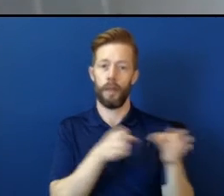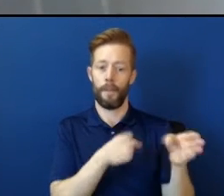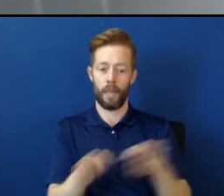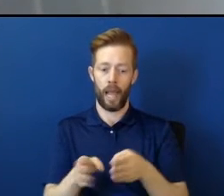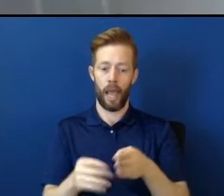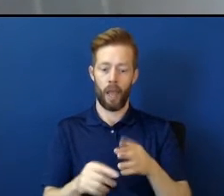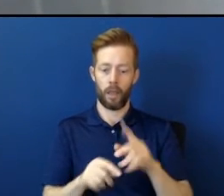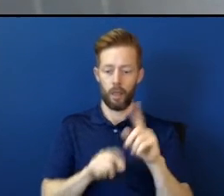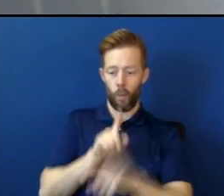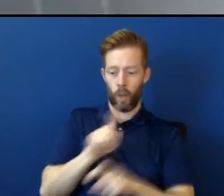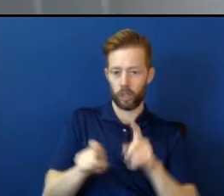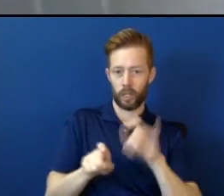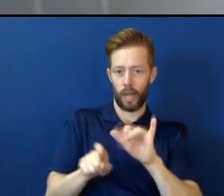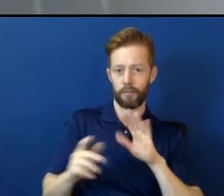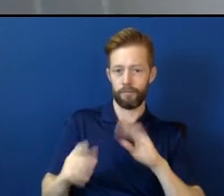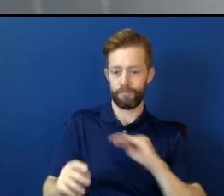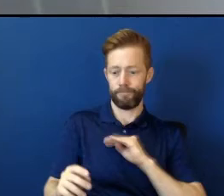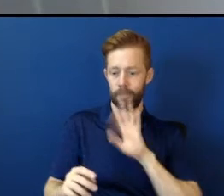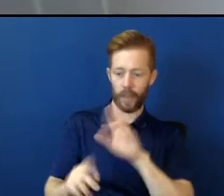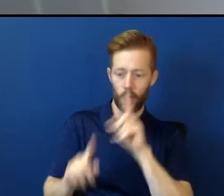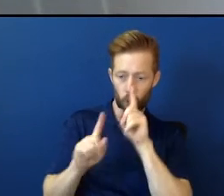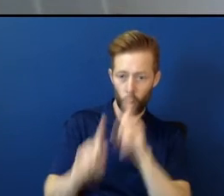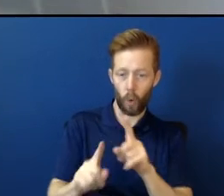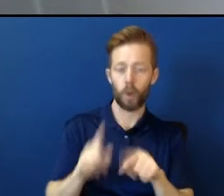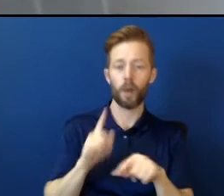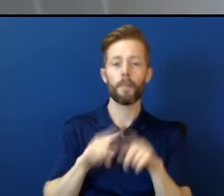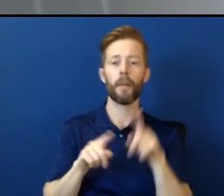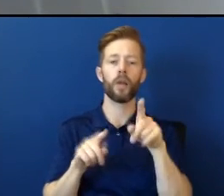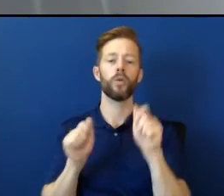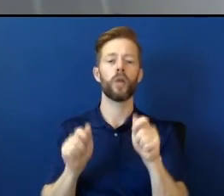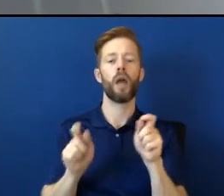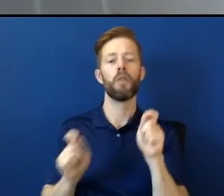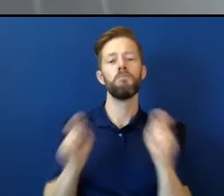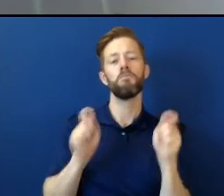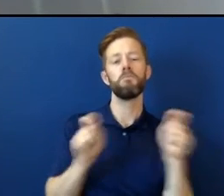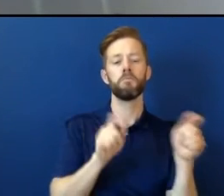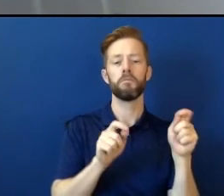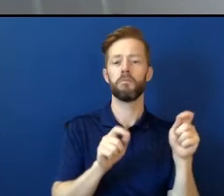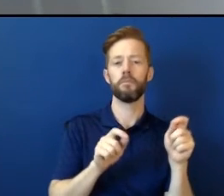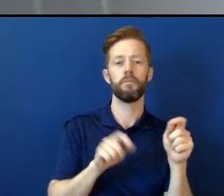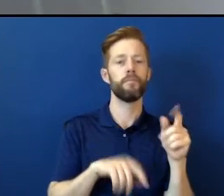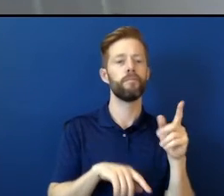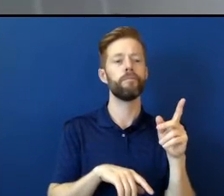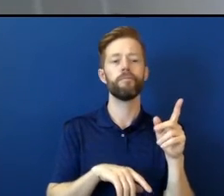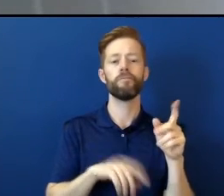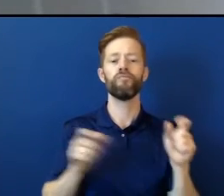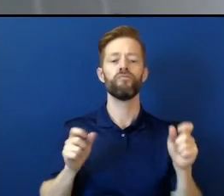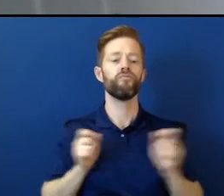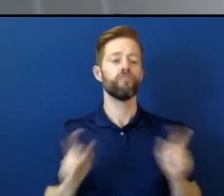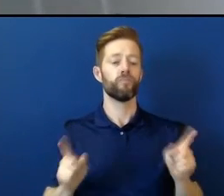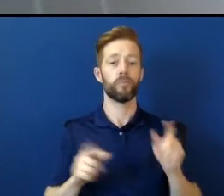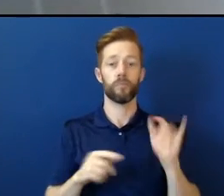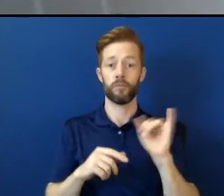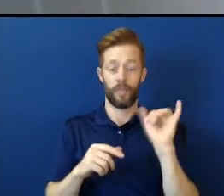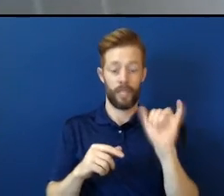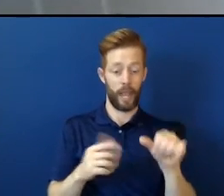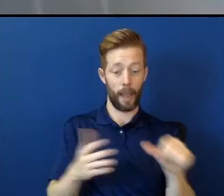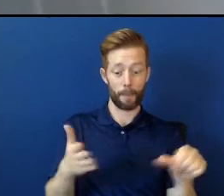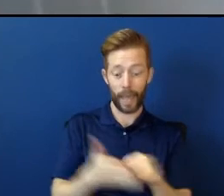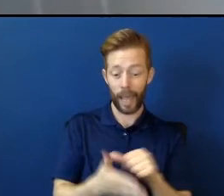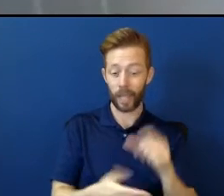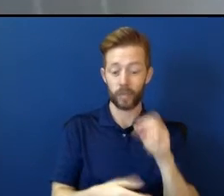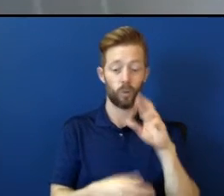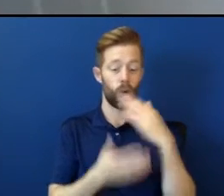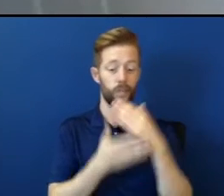that you think would address their goals ahead of time. But you also can sort of adapt on the fly if there's something, a page or